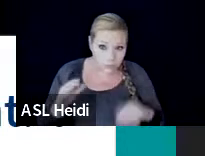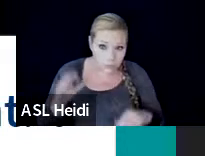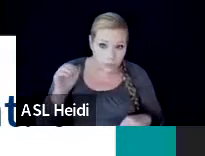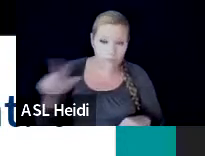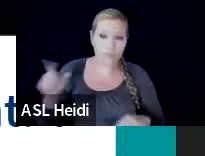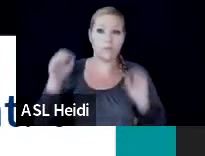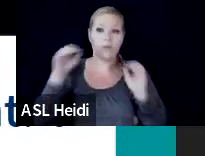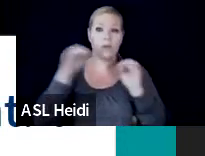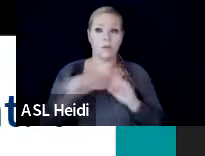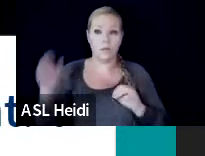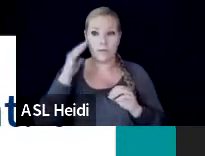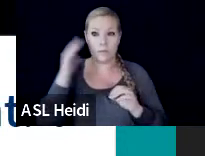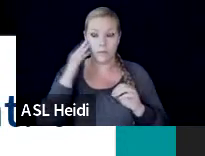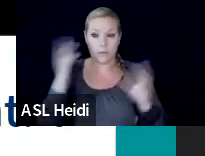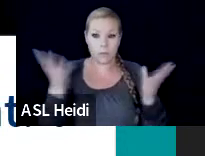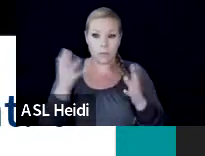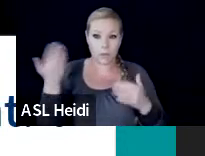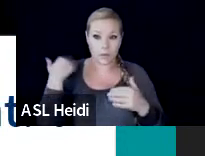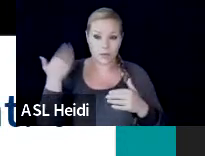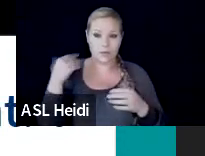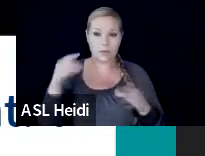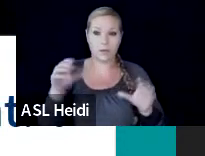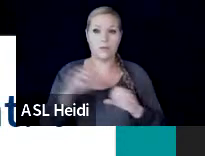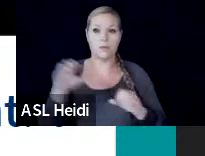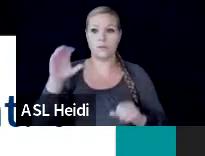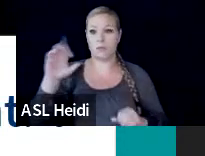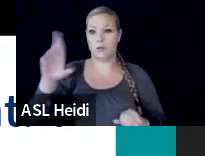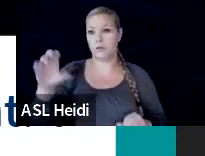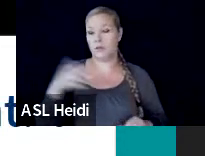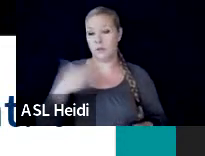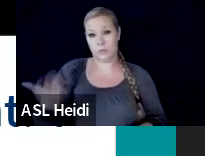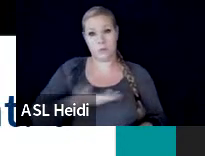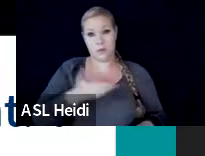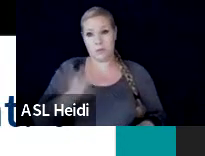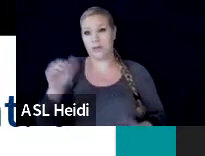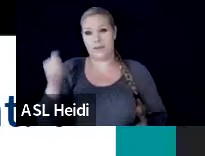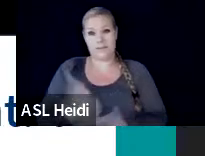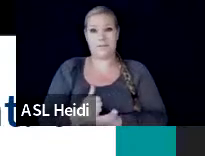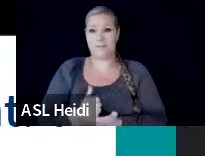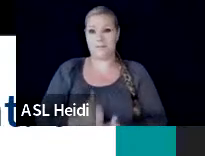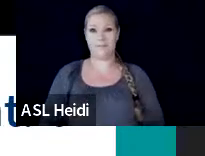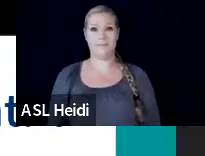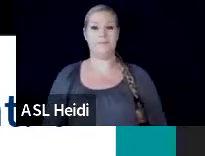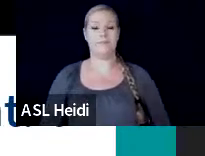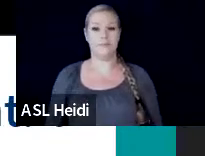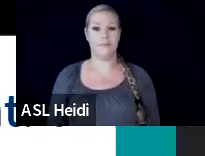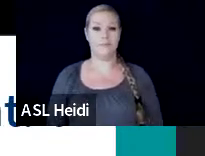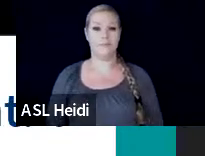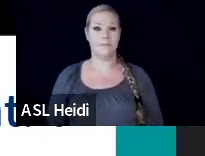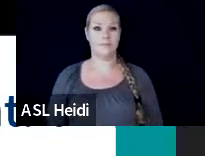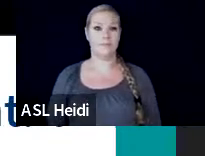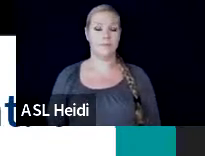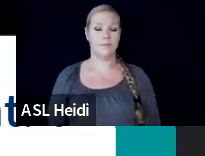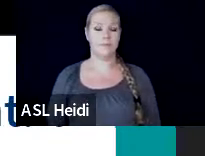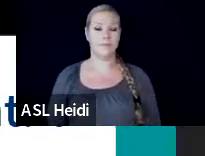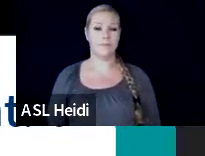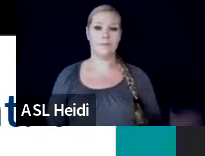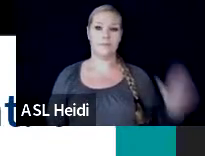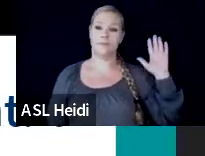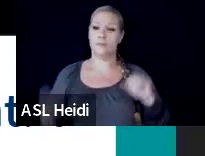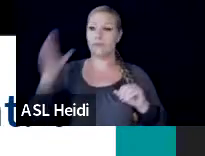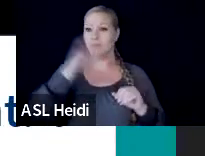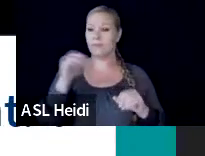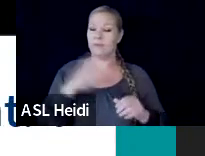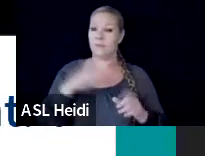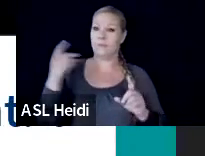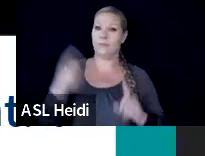familiar with what was done with CRC, I'd welcome your help. I guess my point is this is a much more